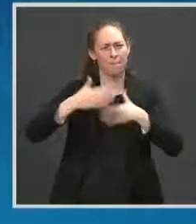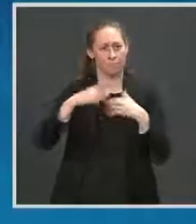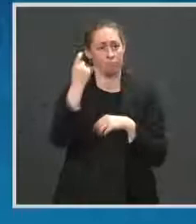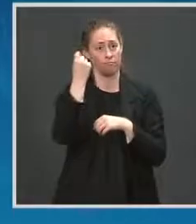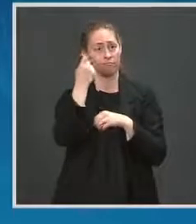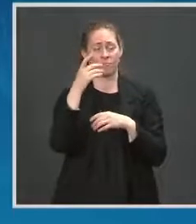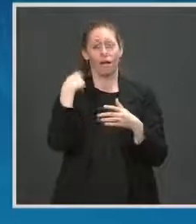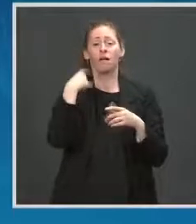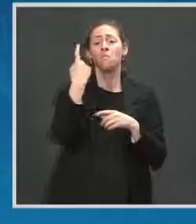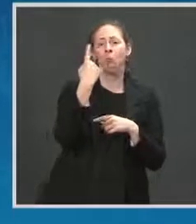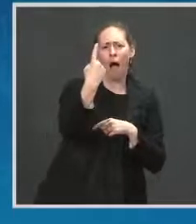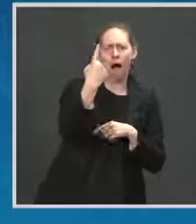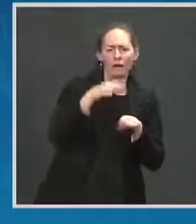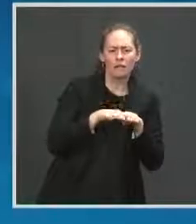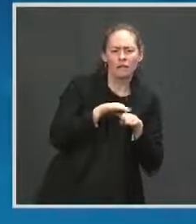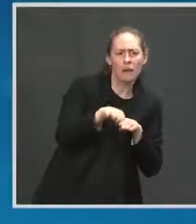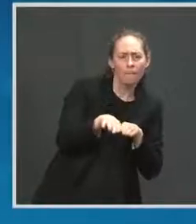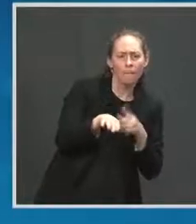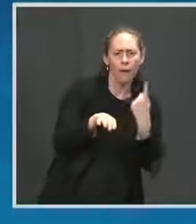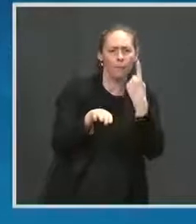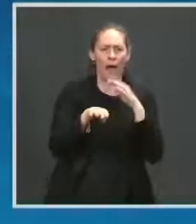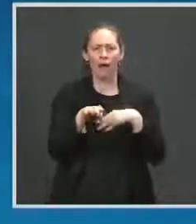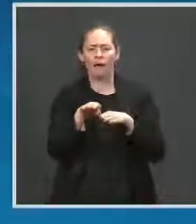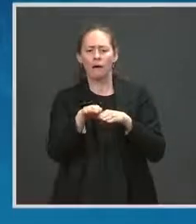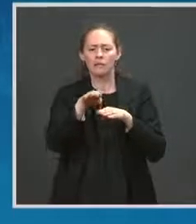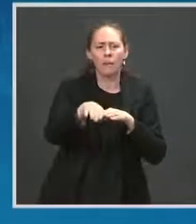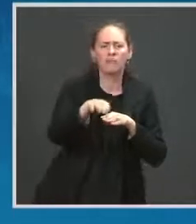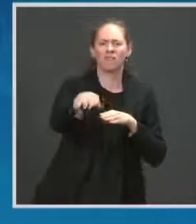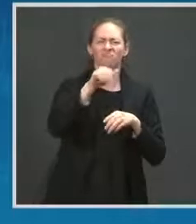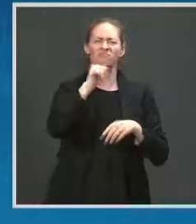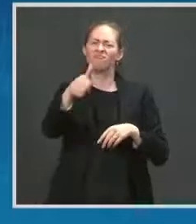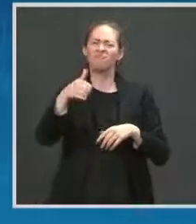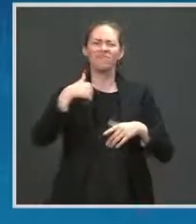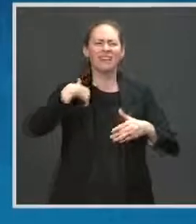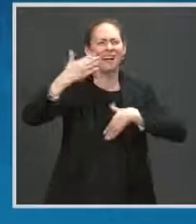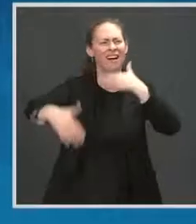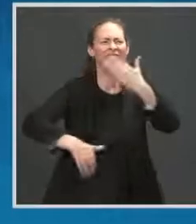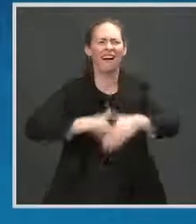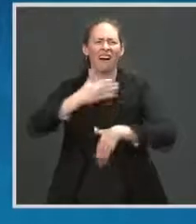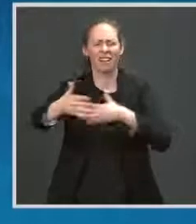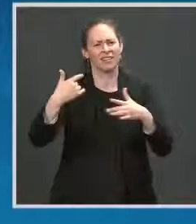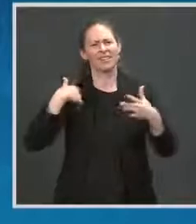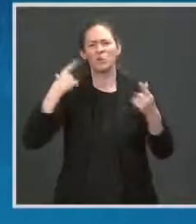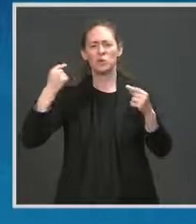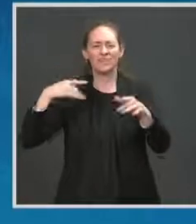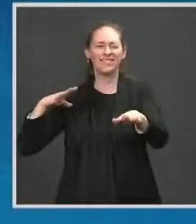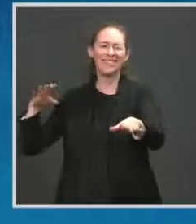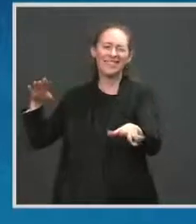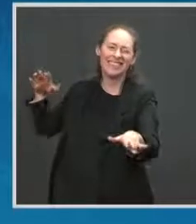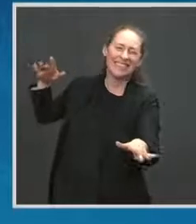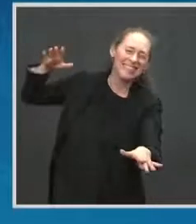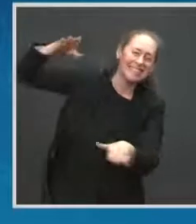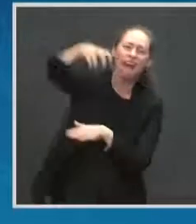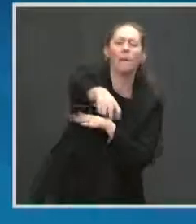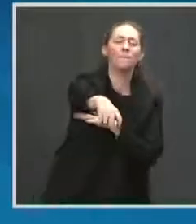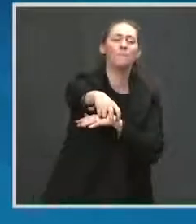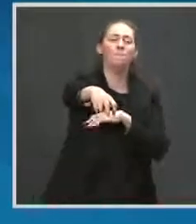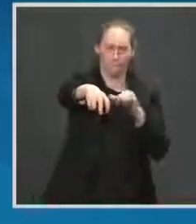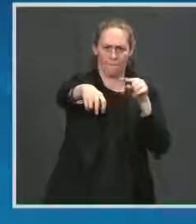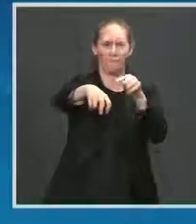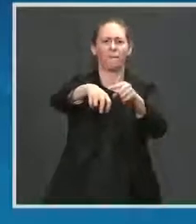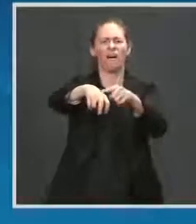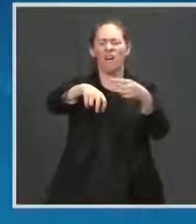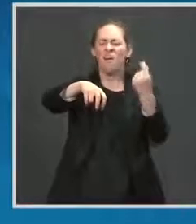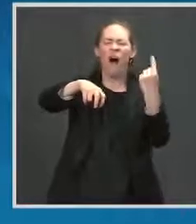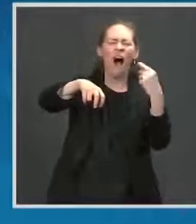time. Nope. We are going to take a giant leap into the future.